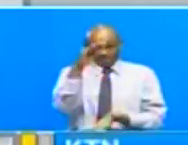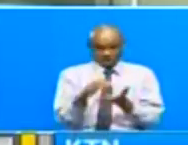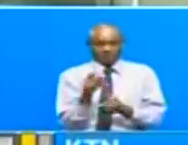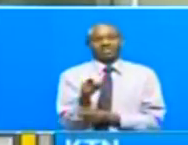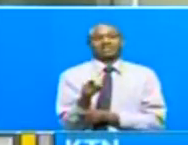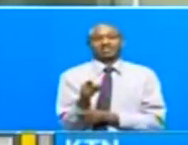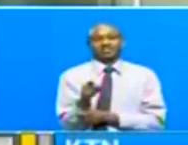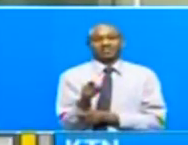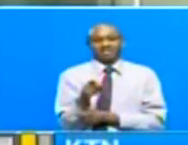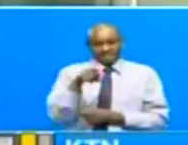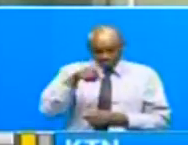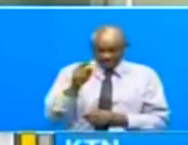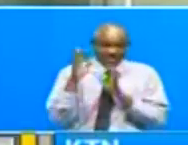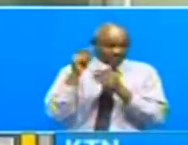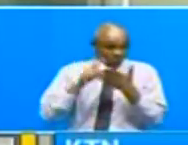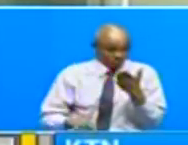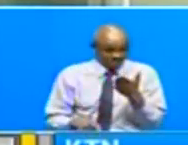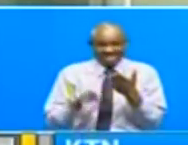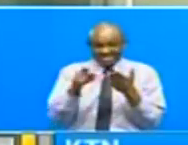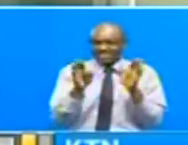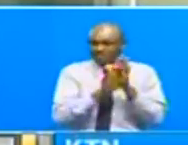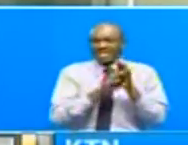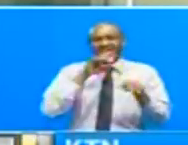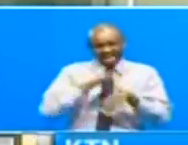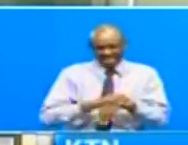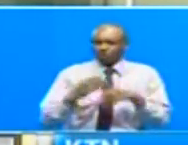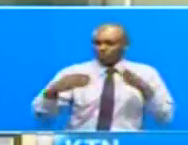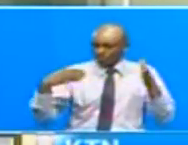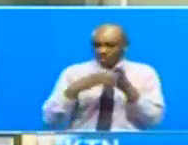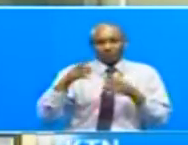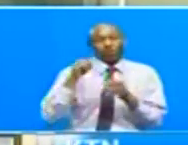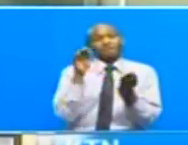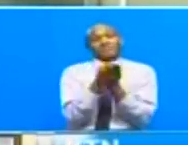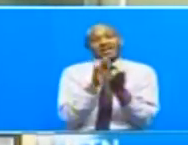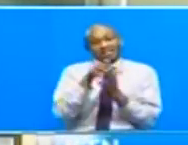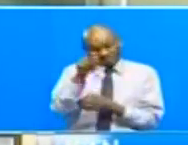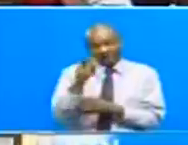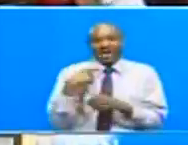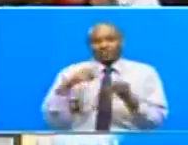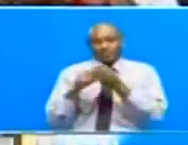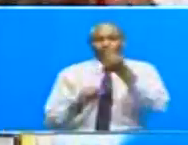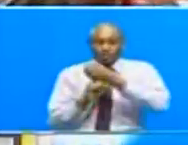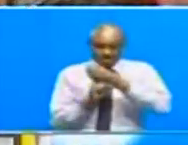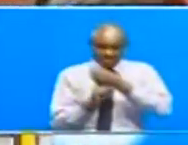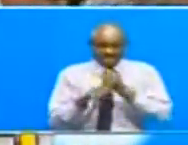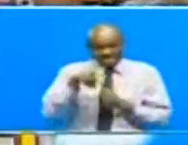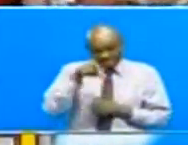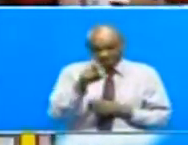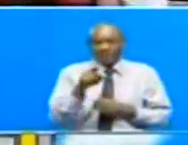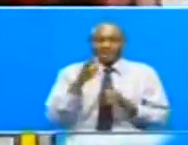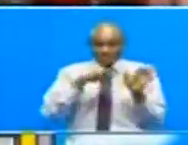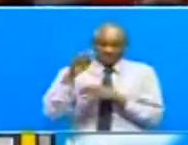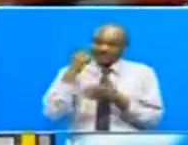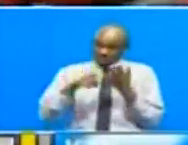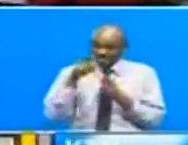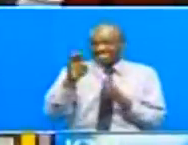rate. As was to be expected, the bill received widespread opposition from the banks and the donor community. Despite sailing through Parliament, the bill